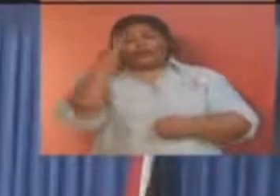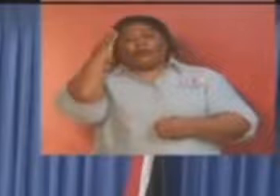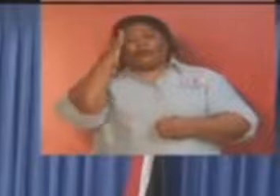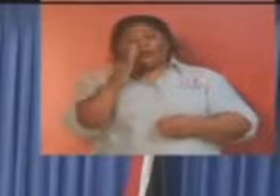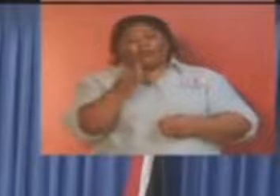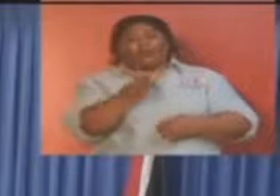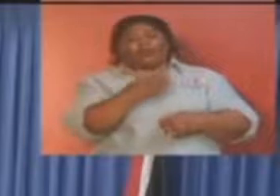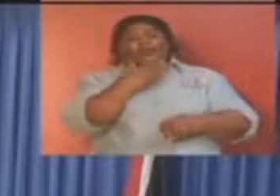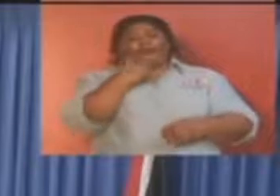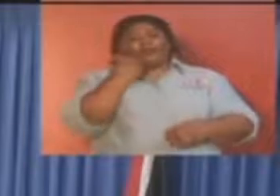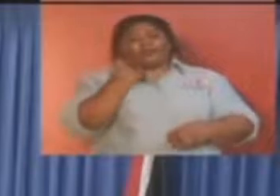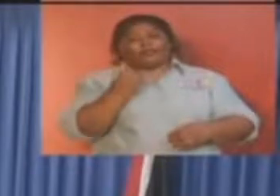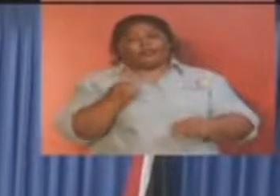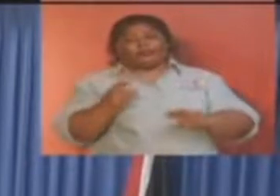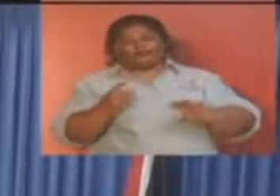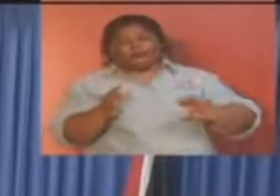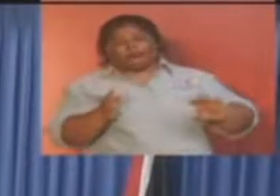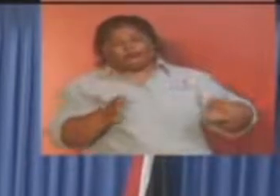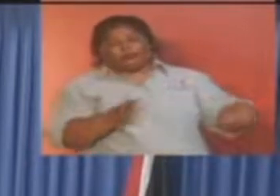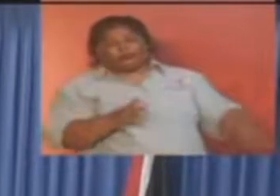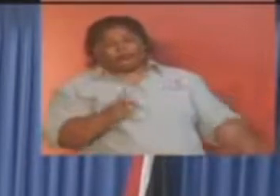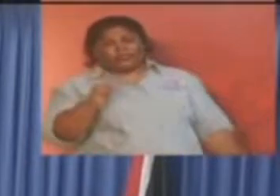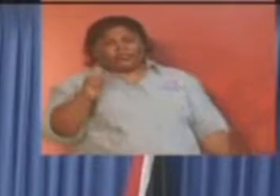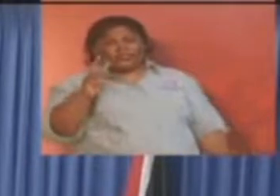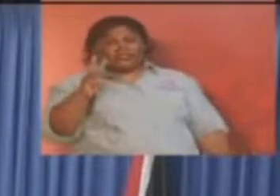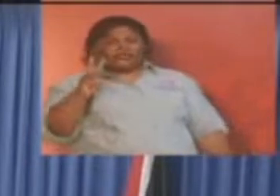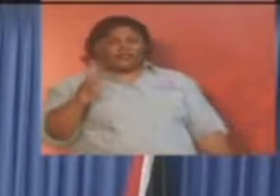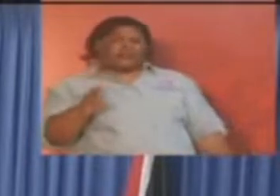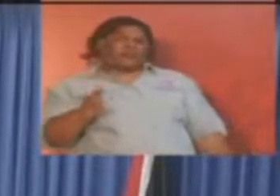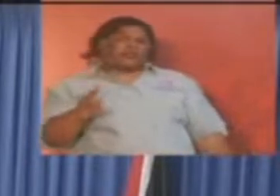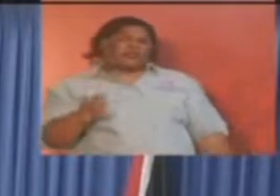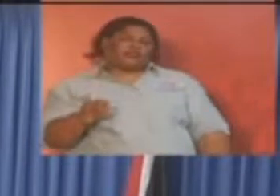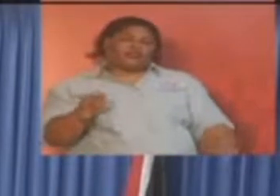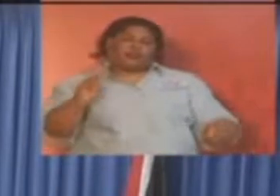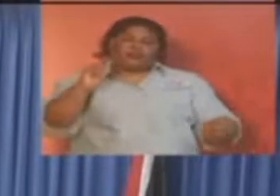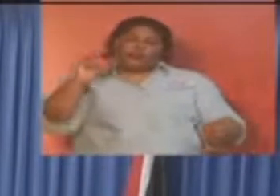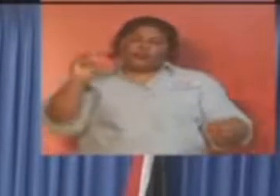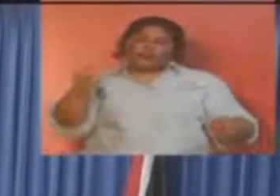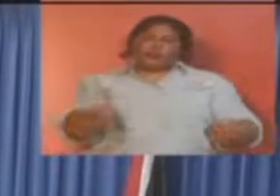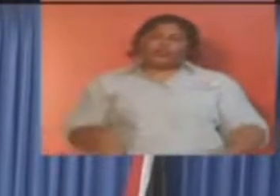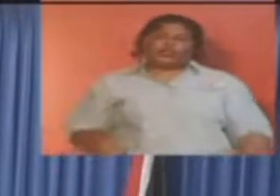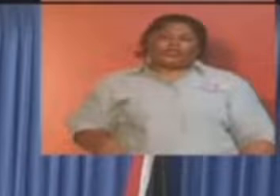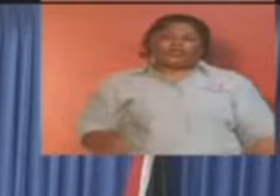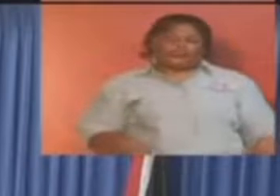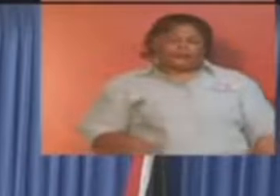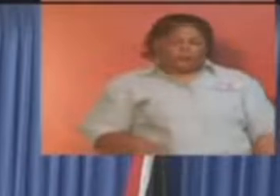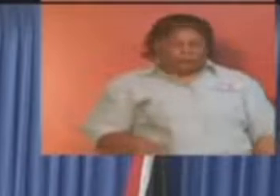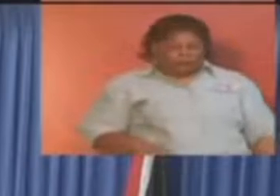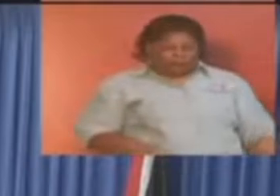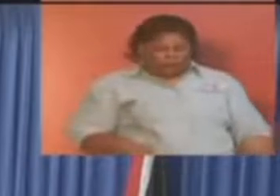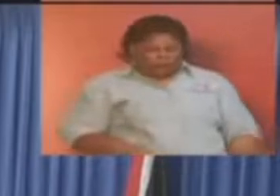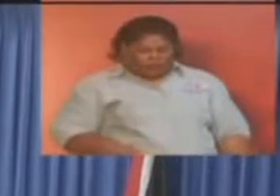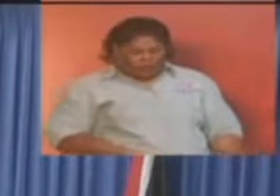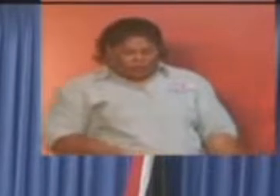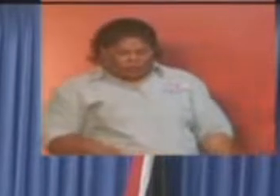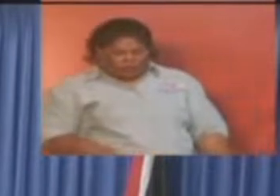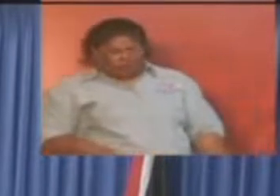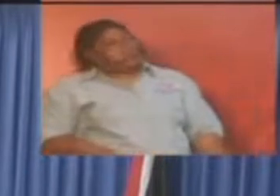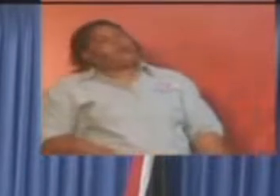From TV6 News, just wondering for yourself or the Minister could answer. Is there a point